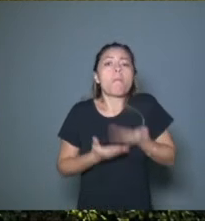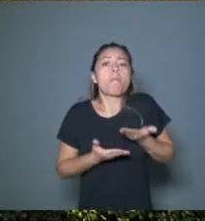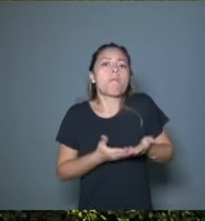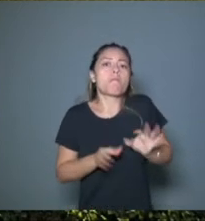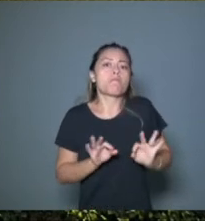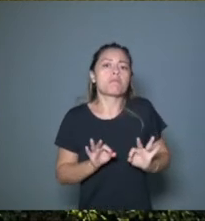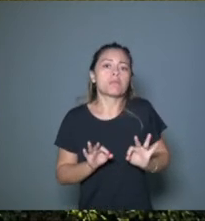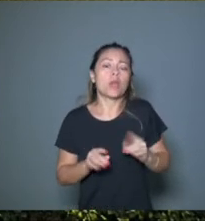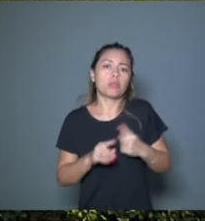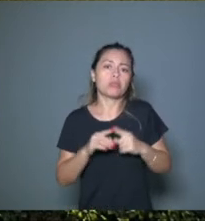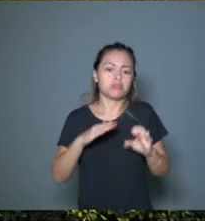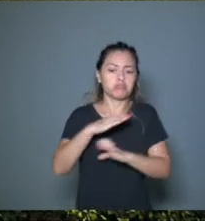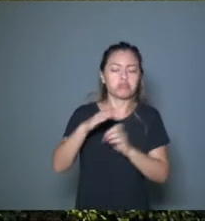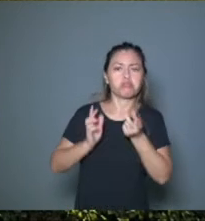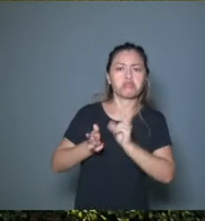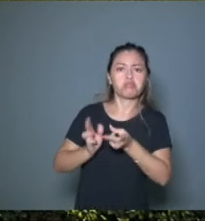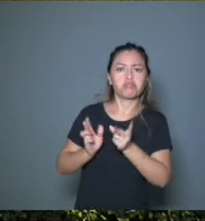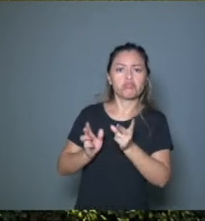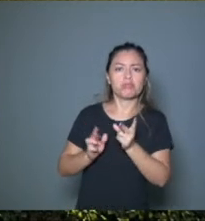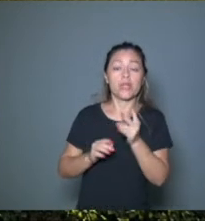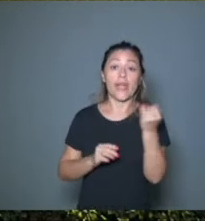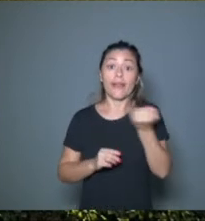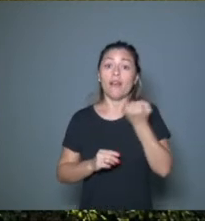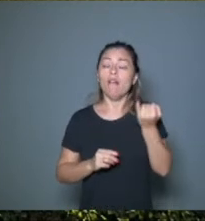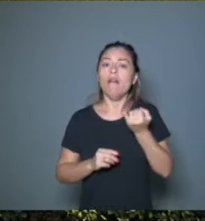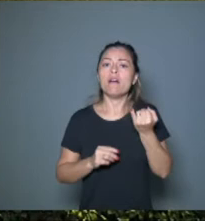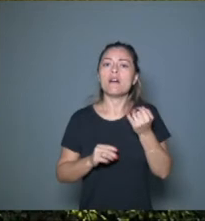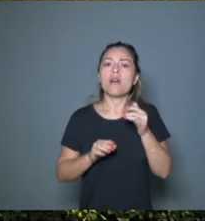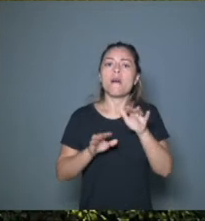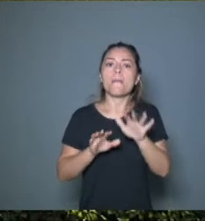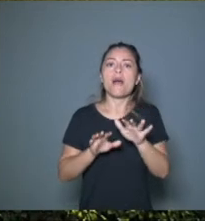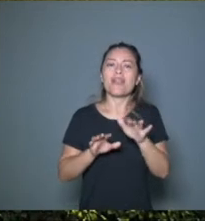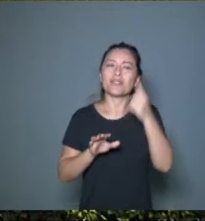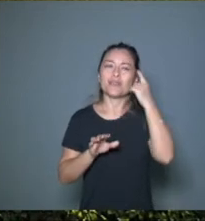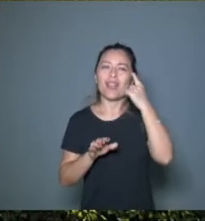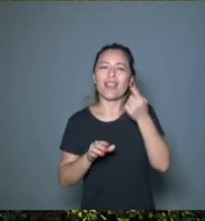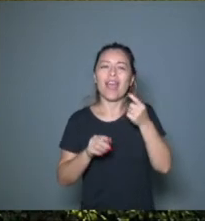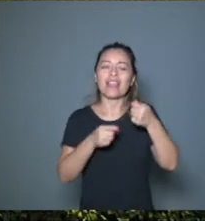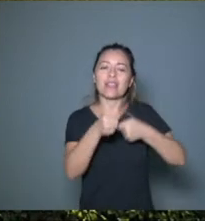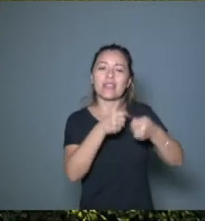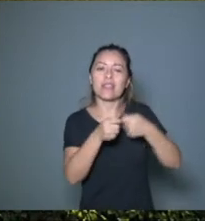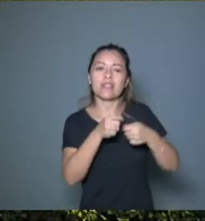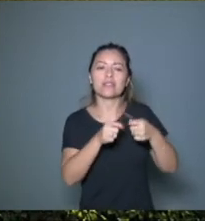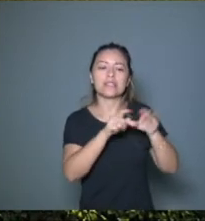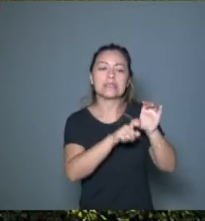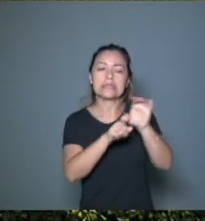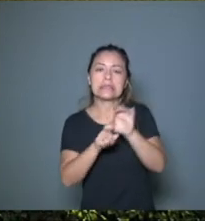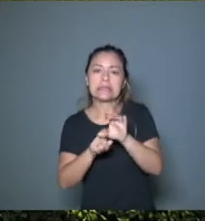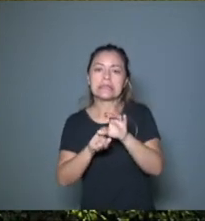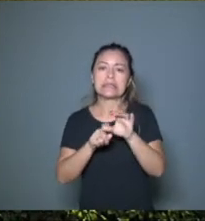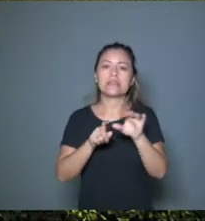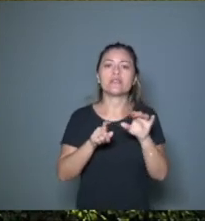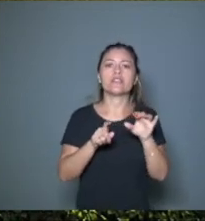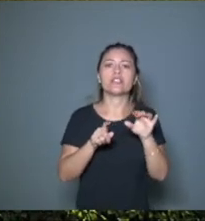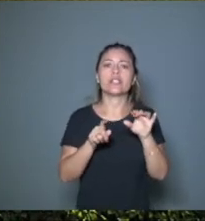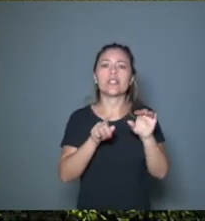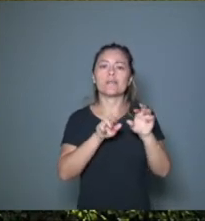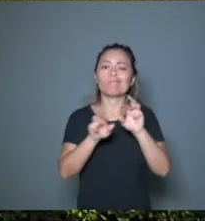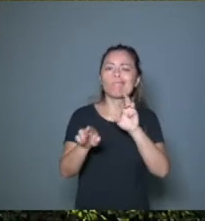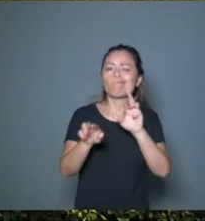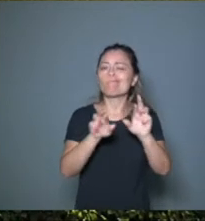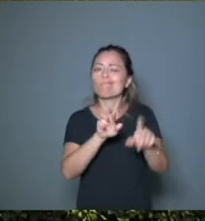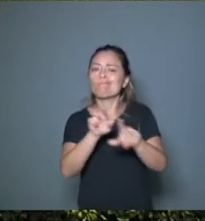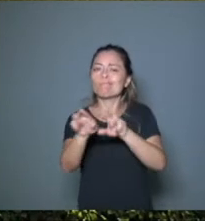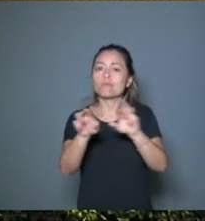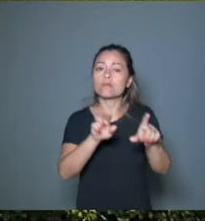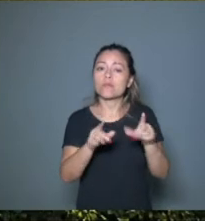lost value. It didn't lose value to the company. It's a star when we talk about debt negotiation